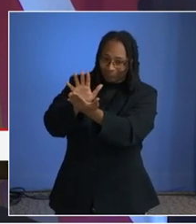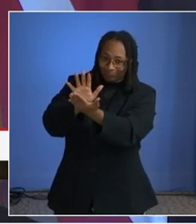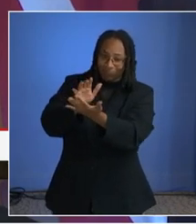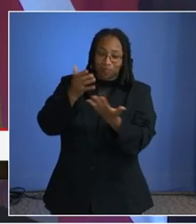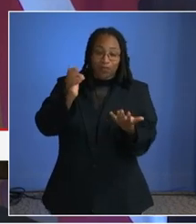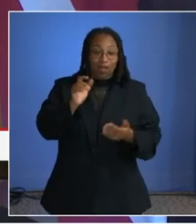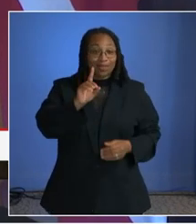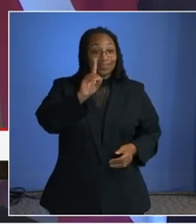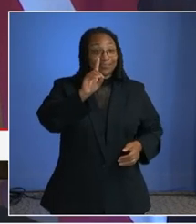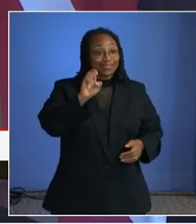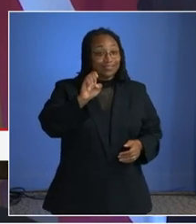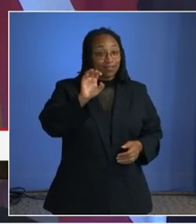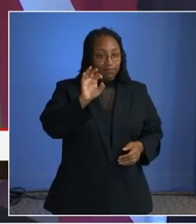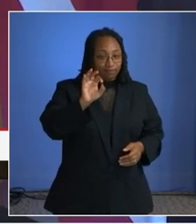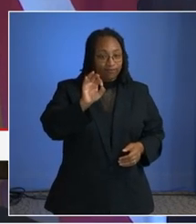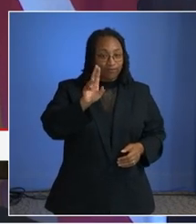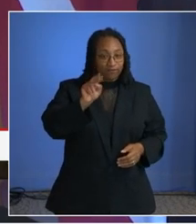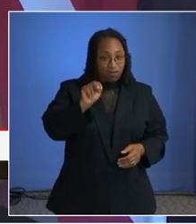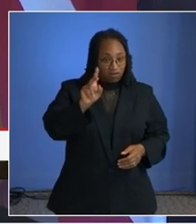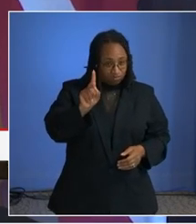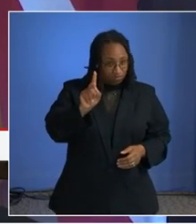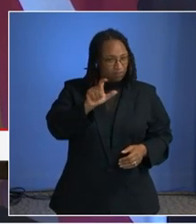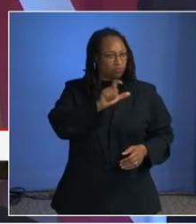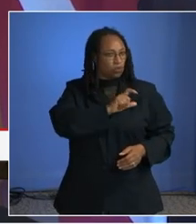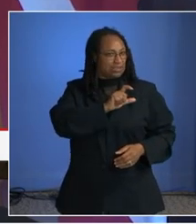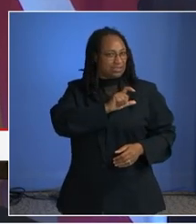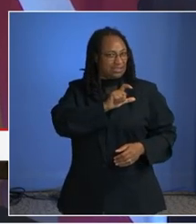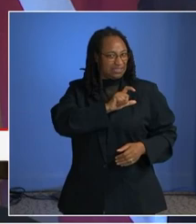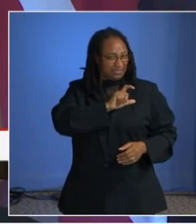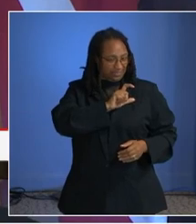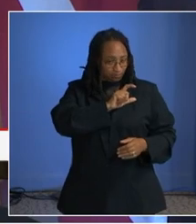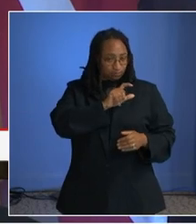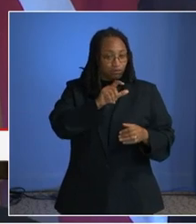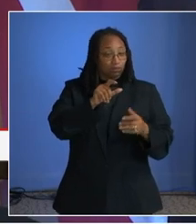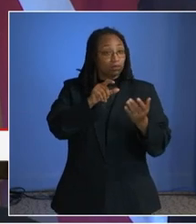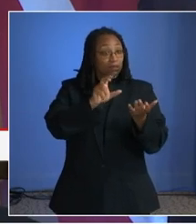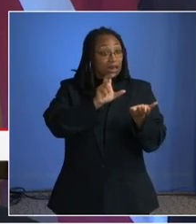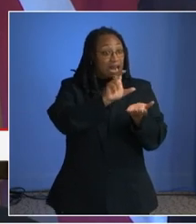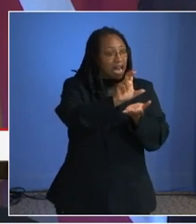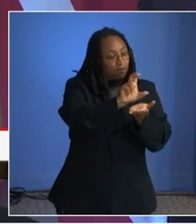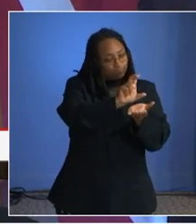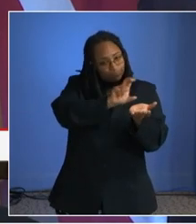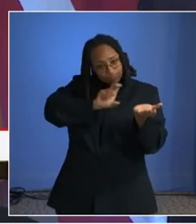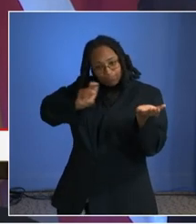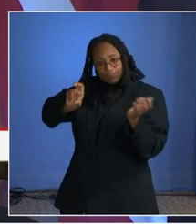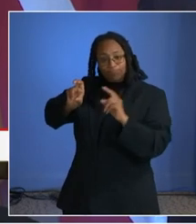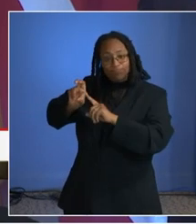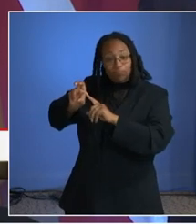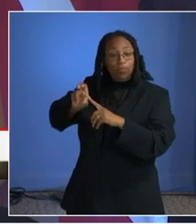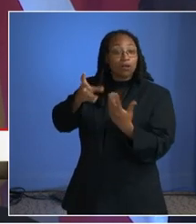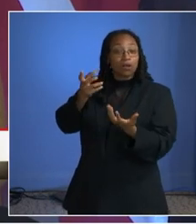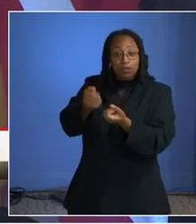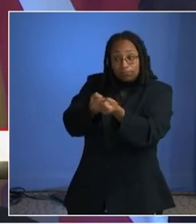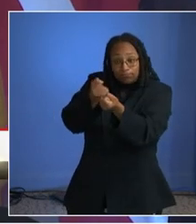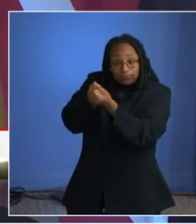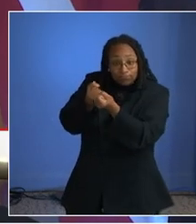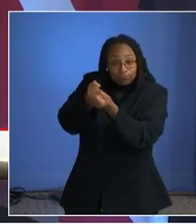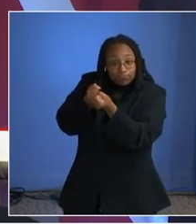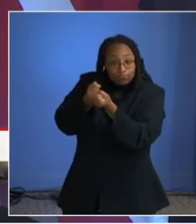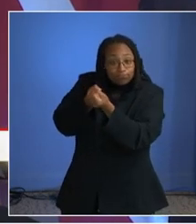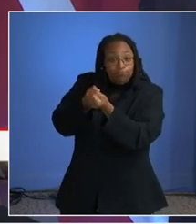should be, other cases it makes it very difficult. And the law changes that make